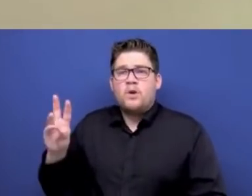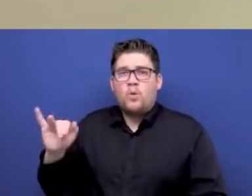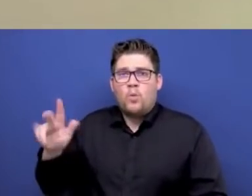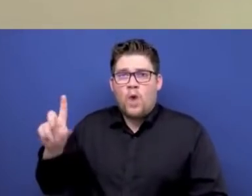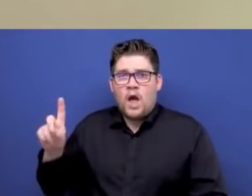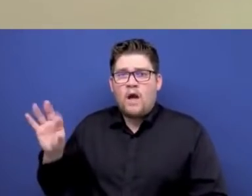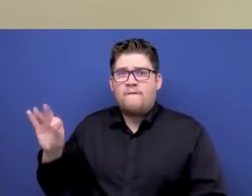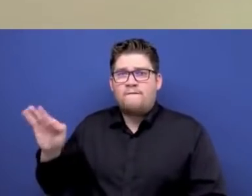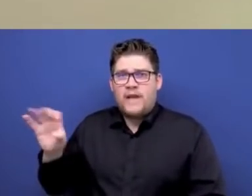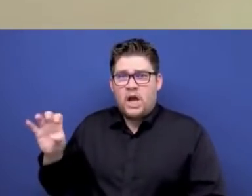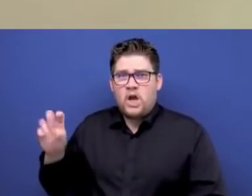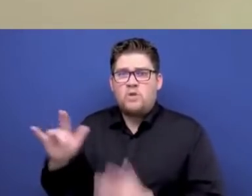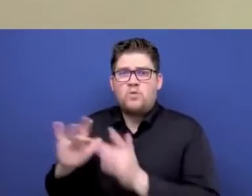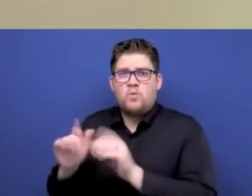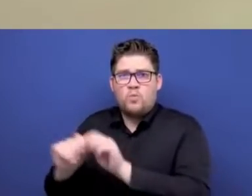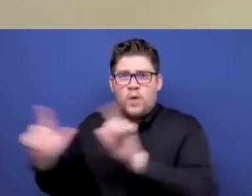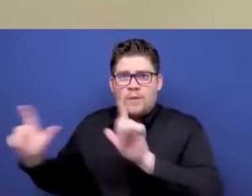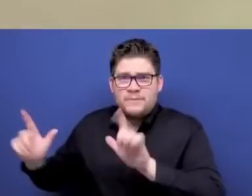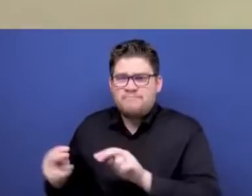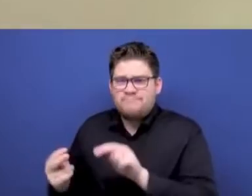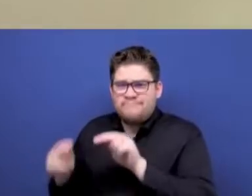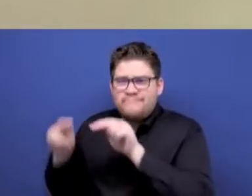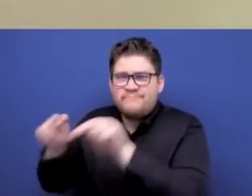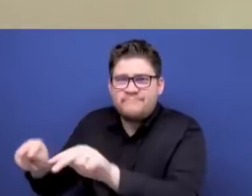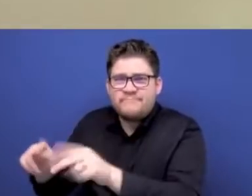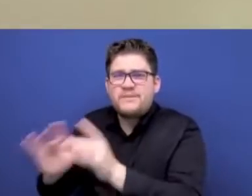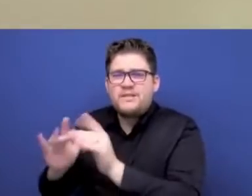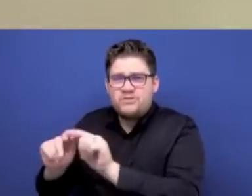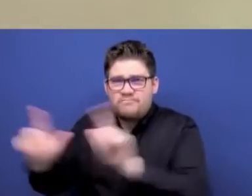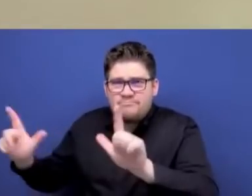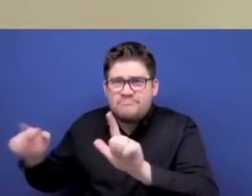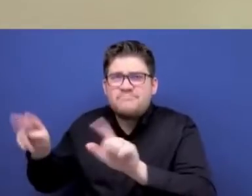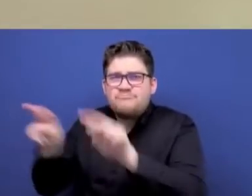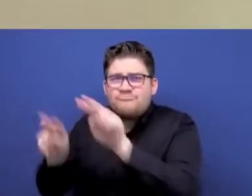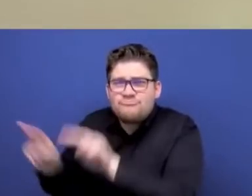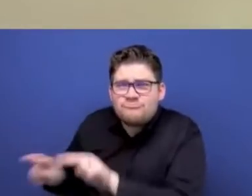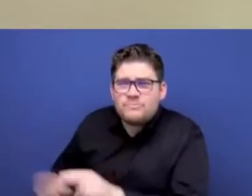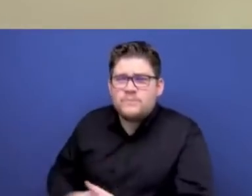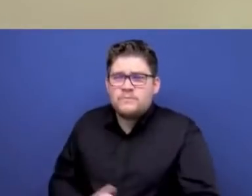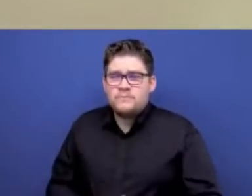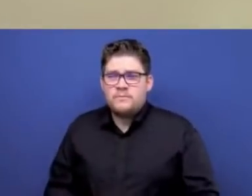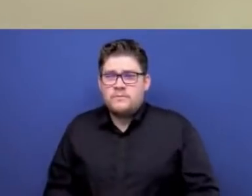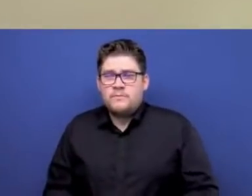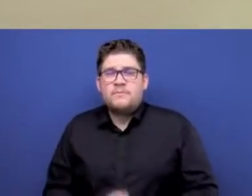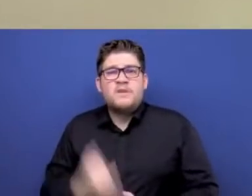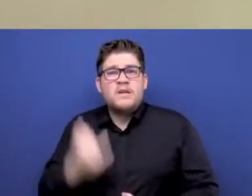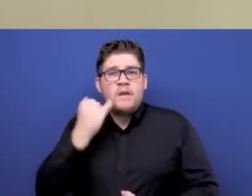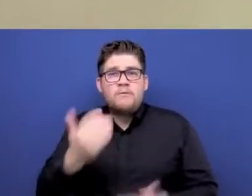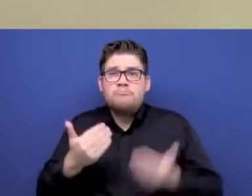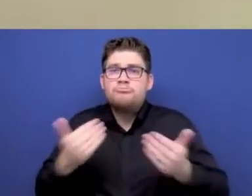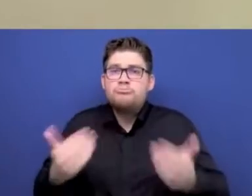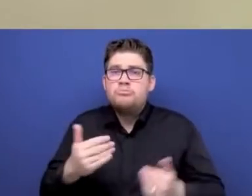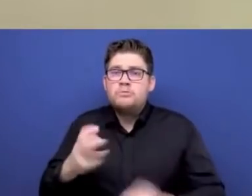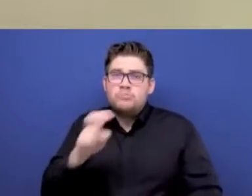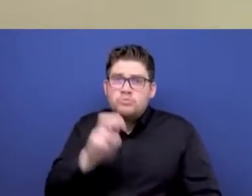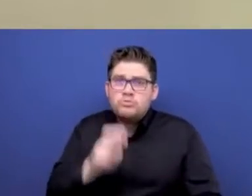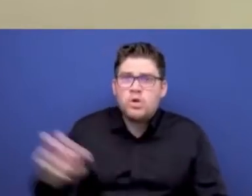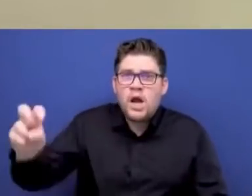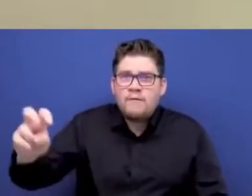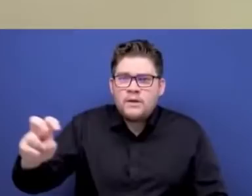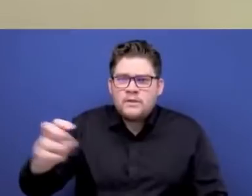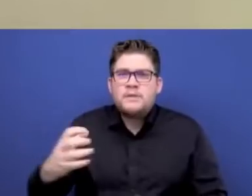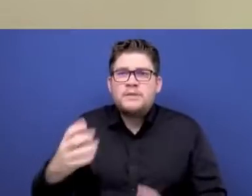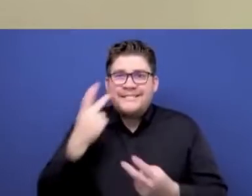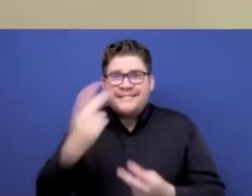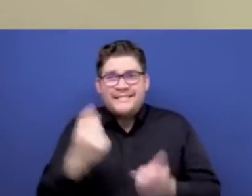updates. If the area you were planning to travel to is impacted by wildfires or under an evacuation alert or order, please connect